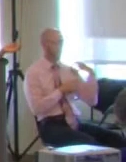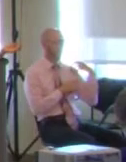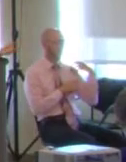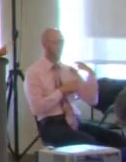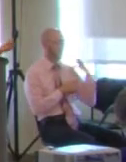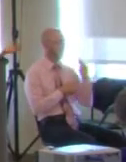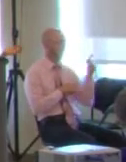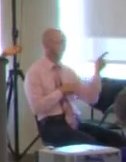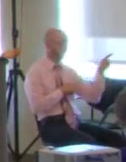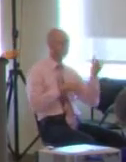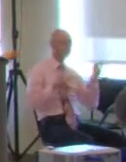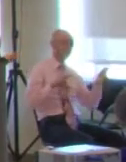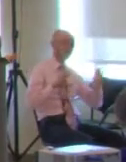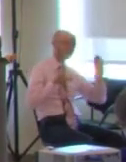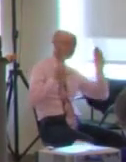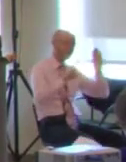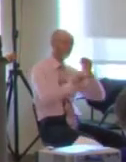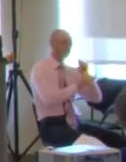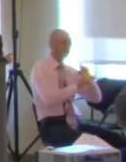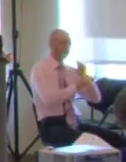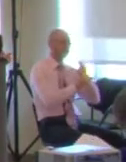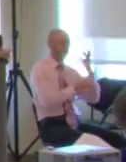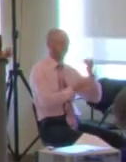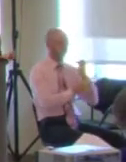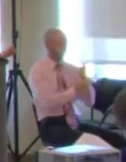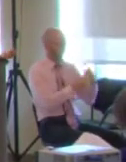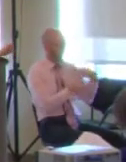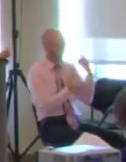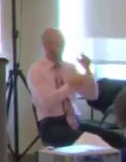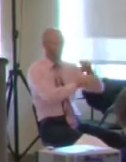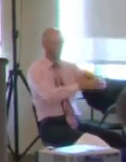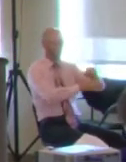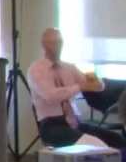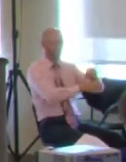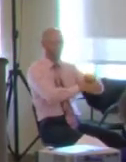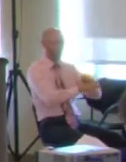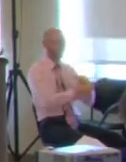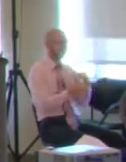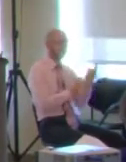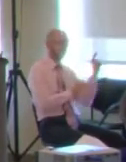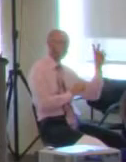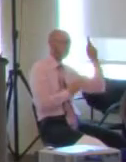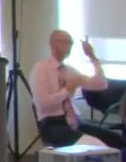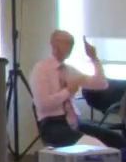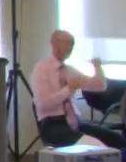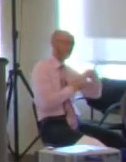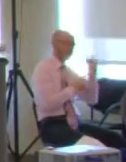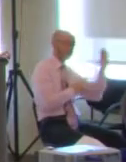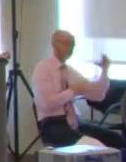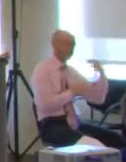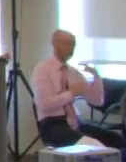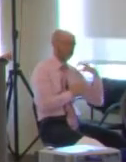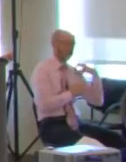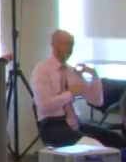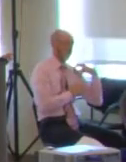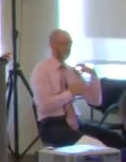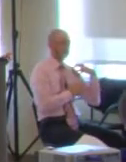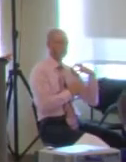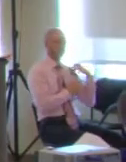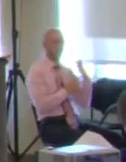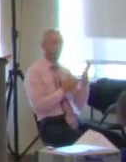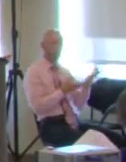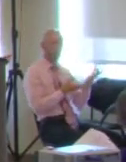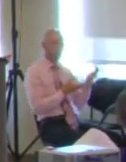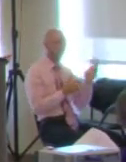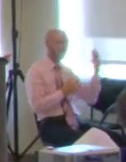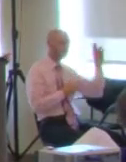great job and he'd been there for 5 years and it didn't interfere. He was able to manage them. They did not interfere with his work or